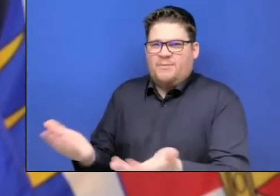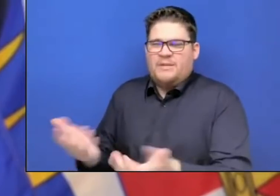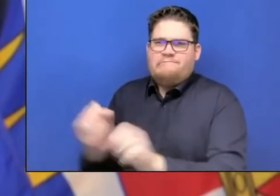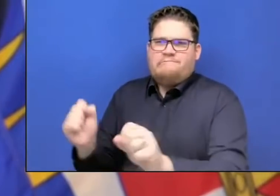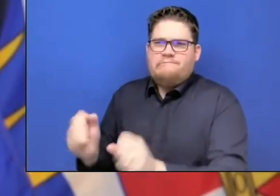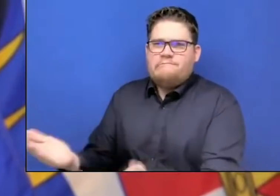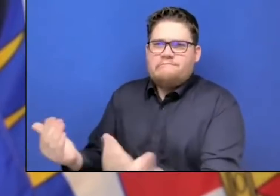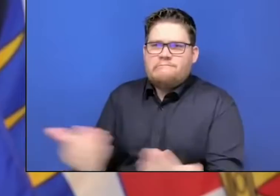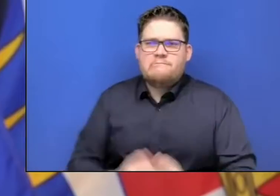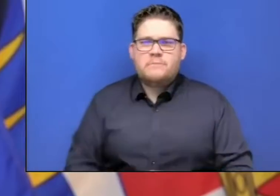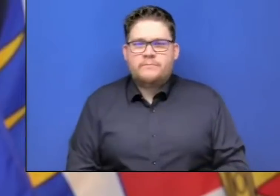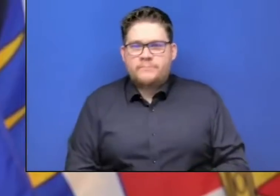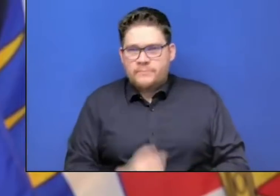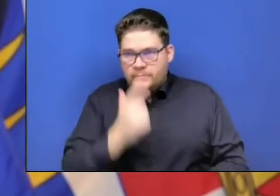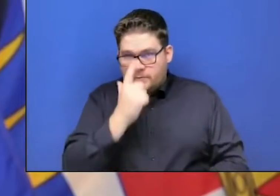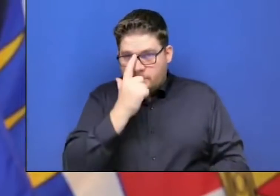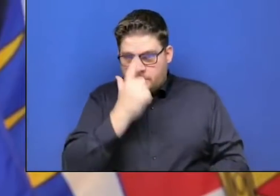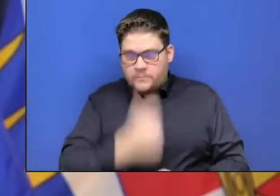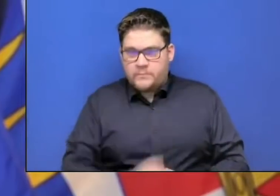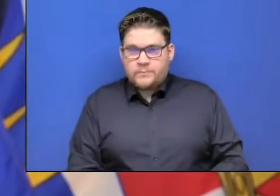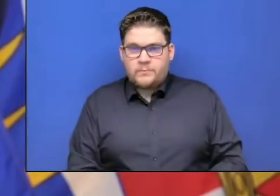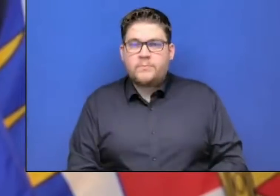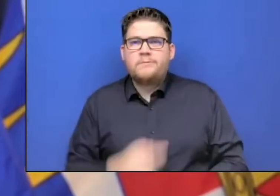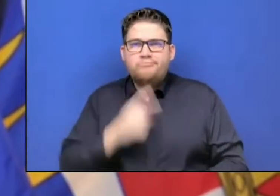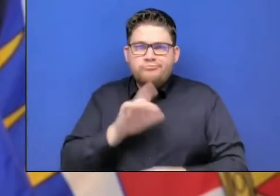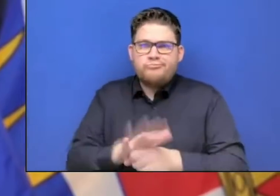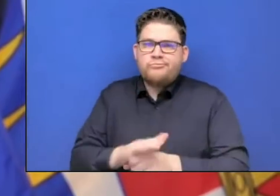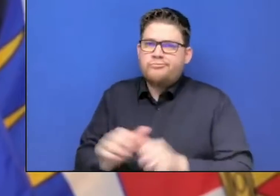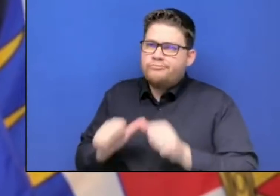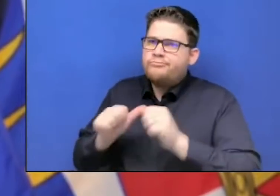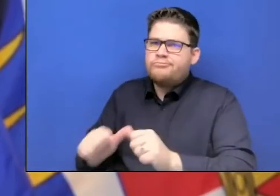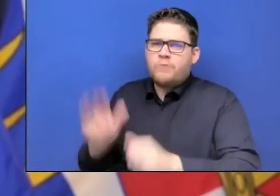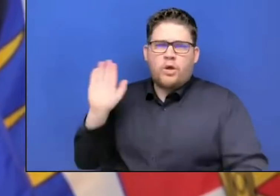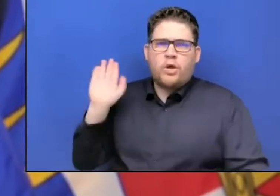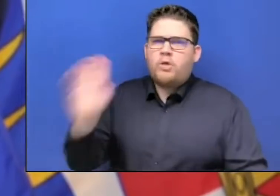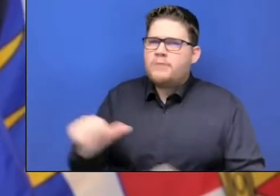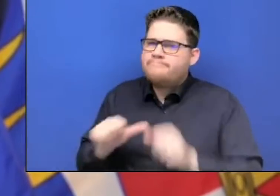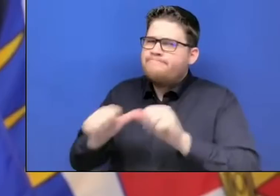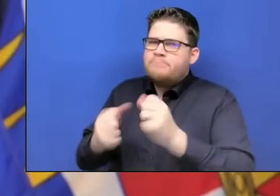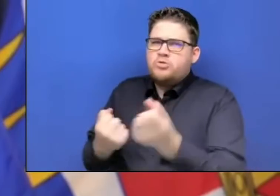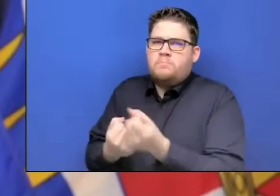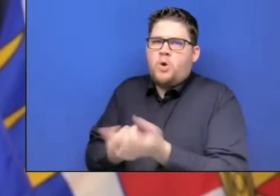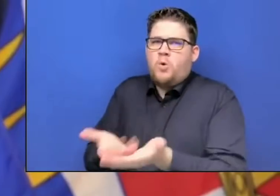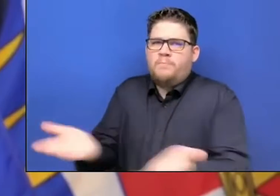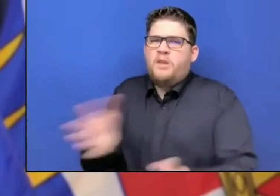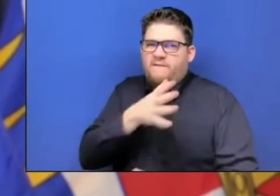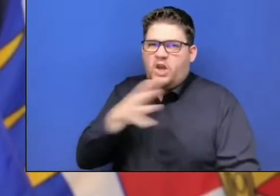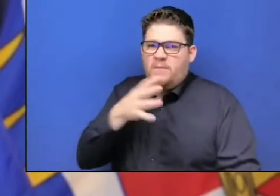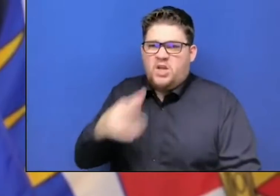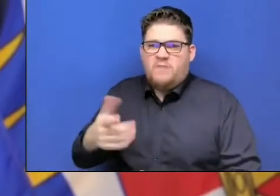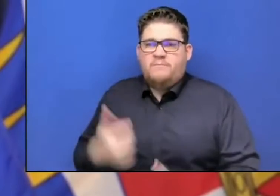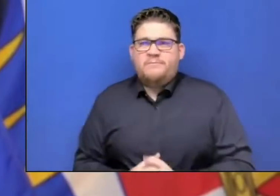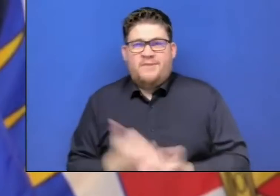we are with them through this continuing emergency state, and that we'll be with them in recovery.